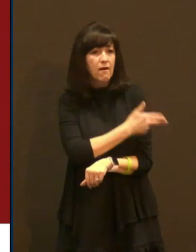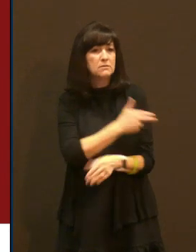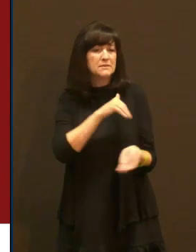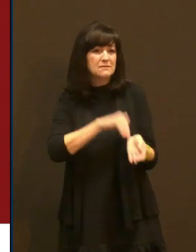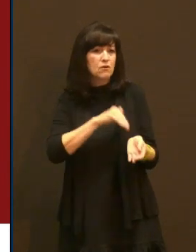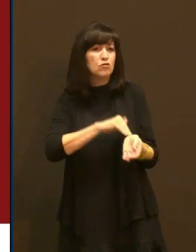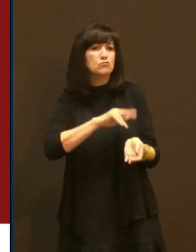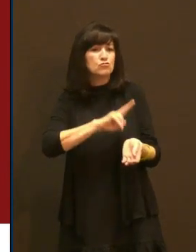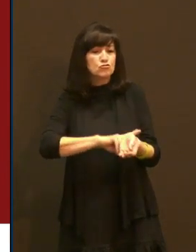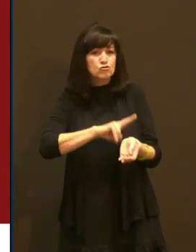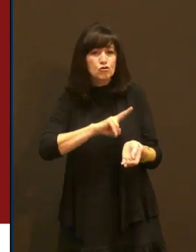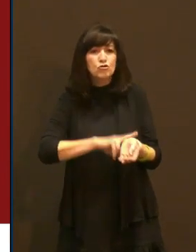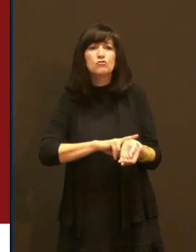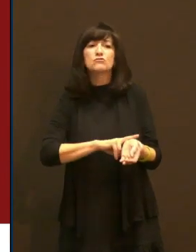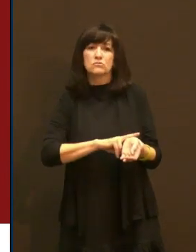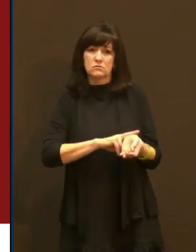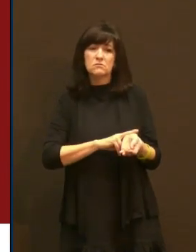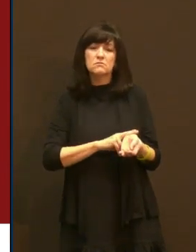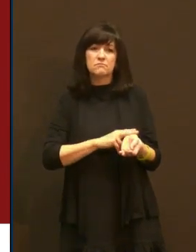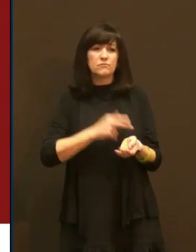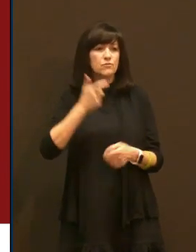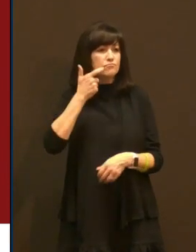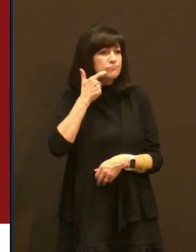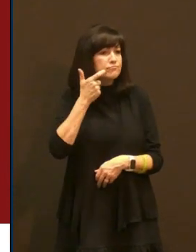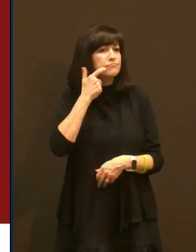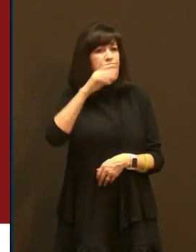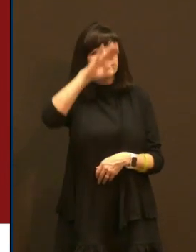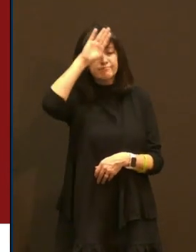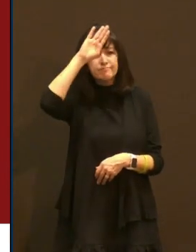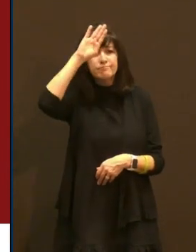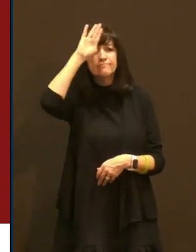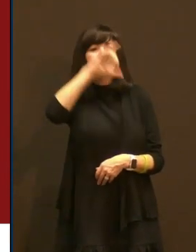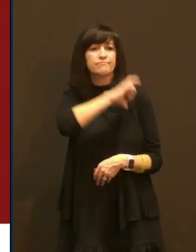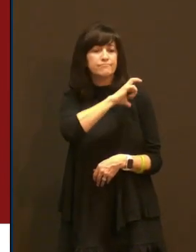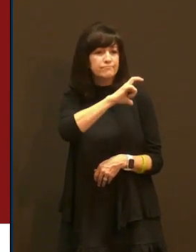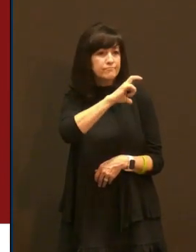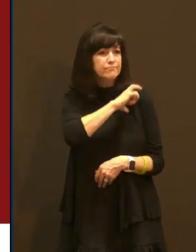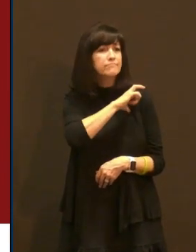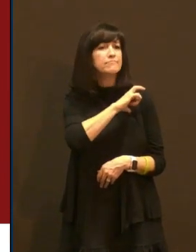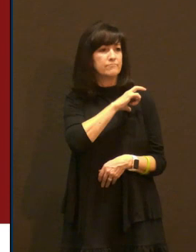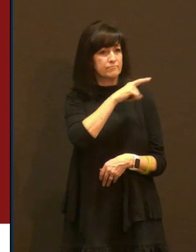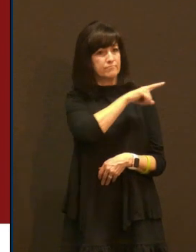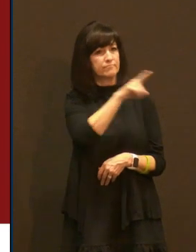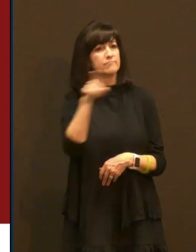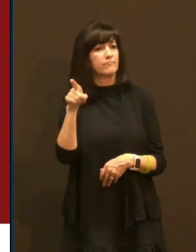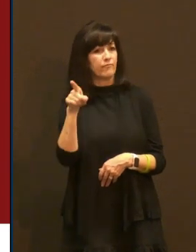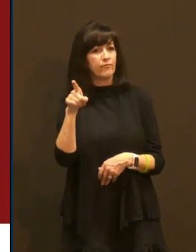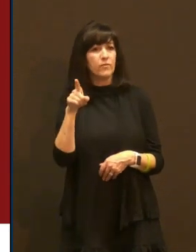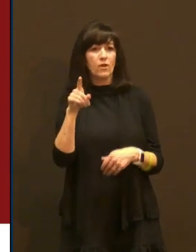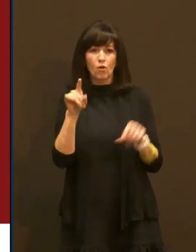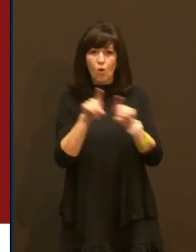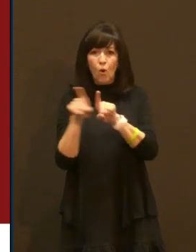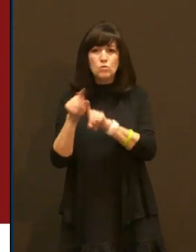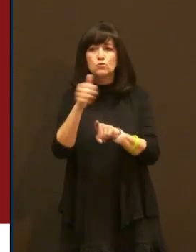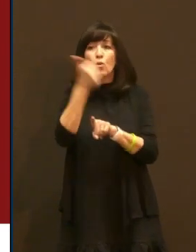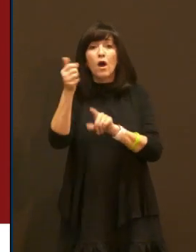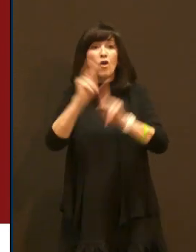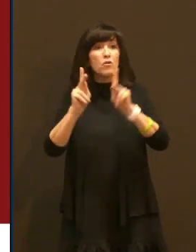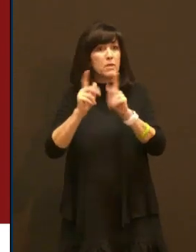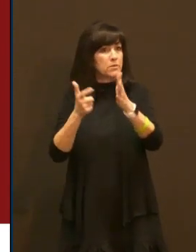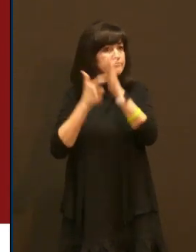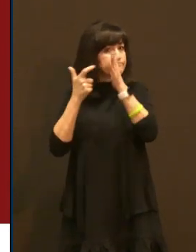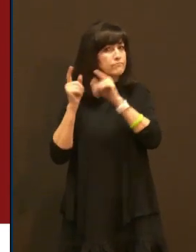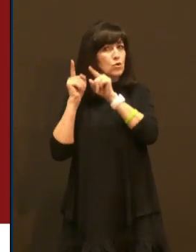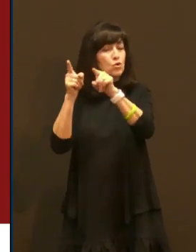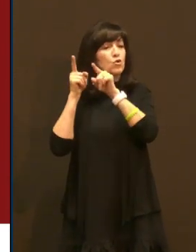ill, to our first responders, frontline healthcare workers, to the poultry workers that